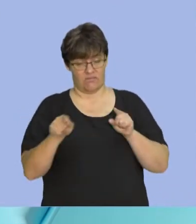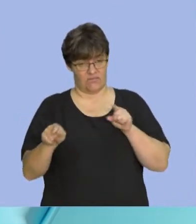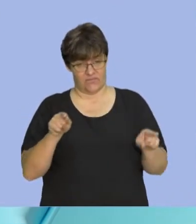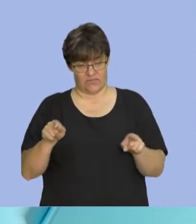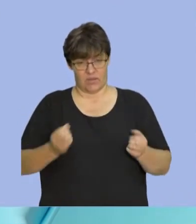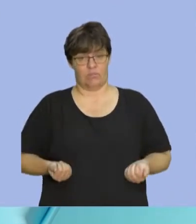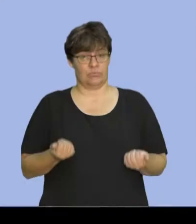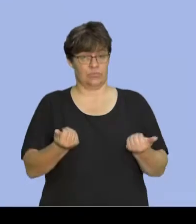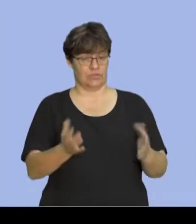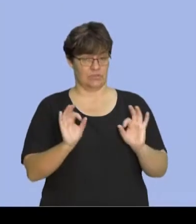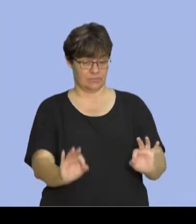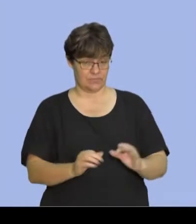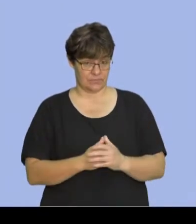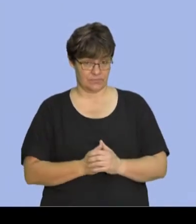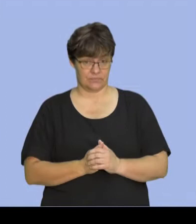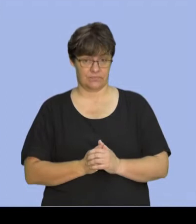produced.